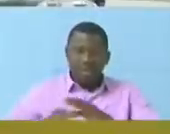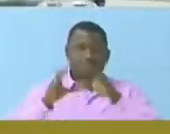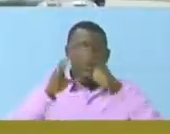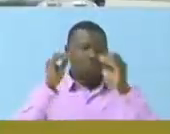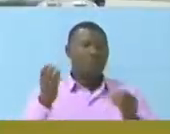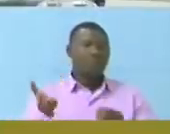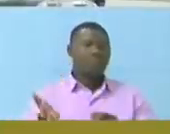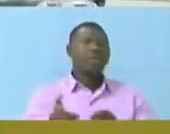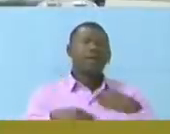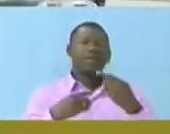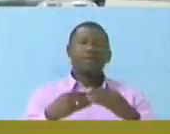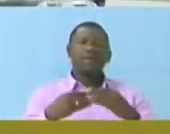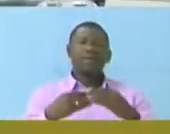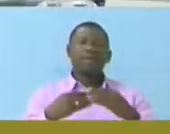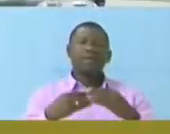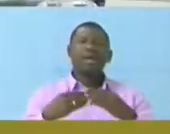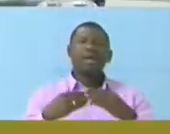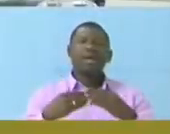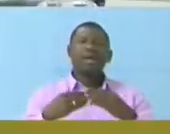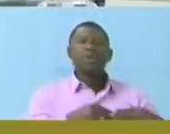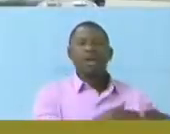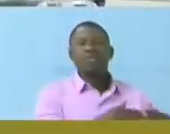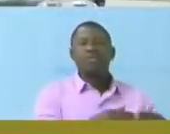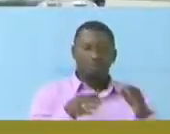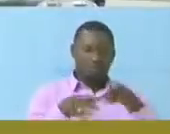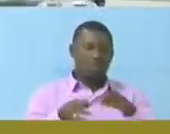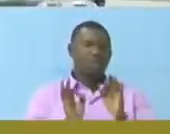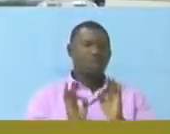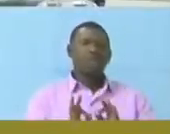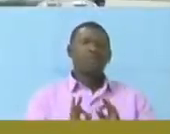kana kule falumbula ndia loma.